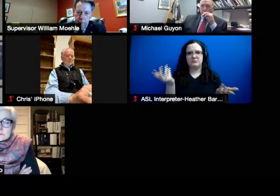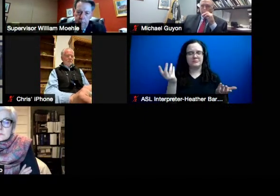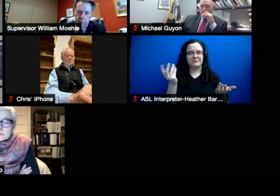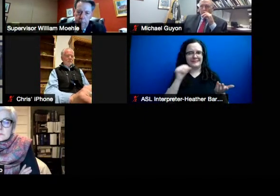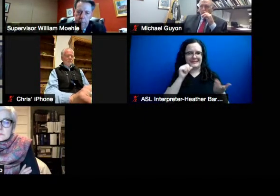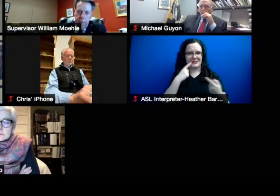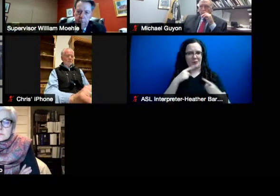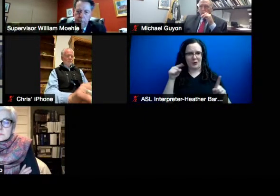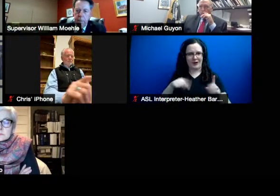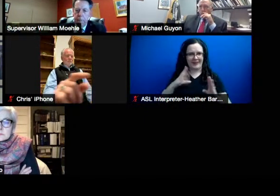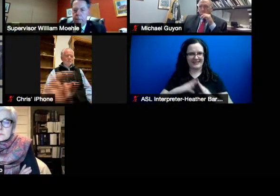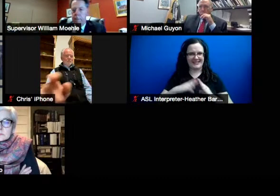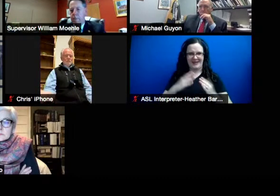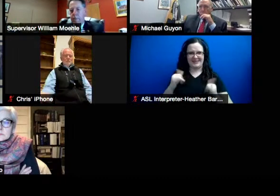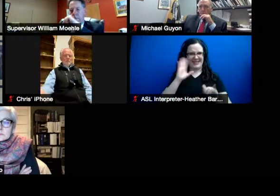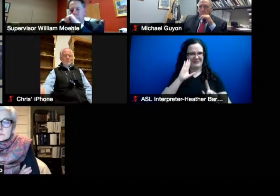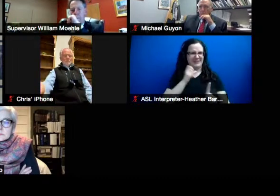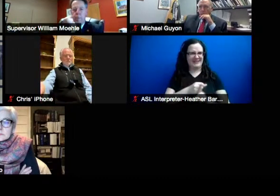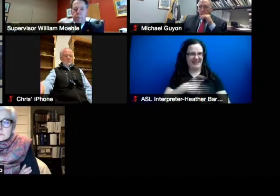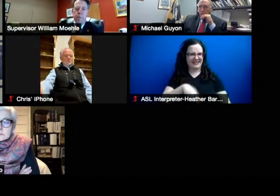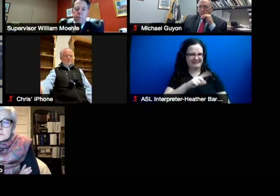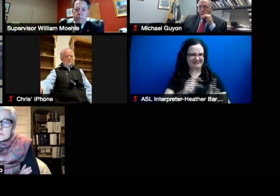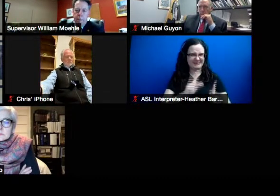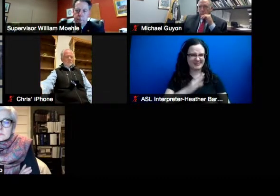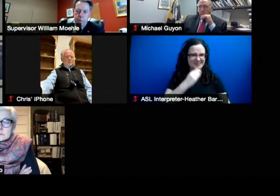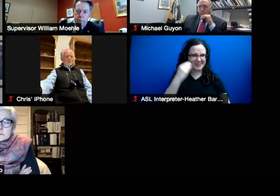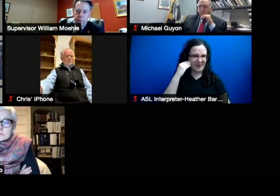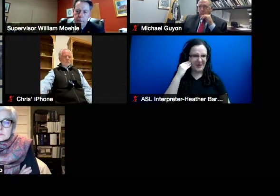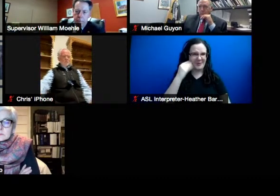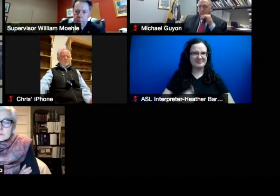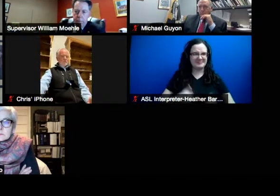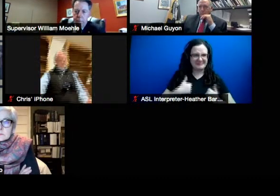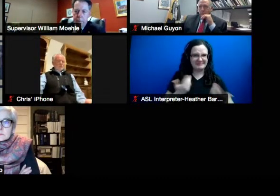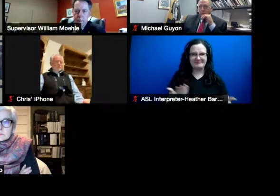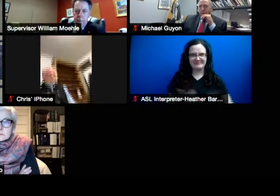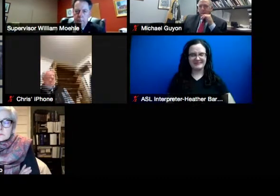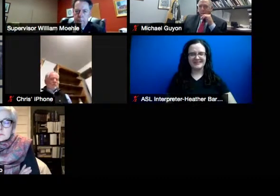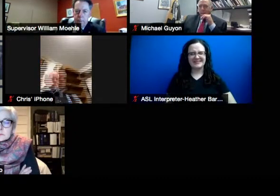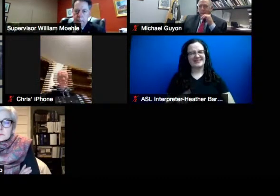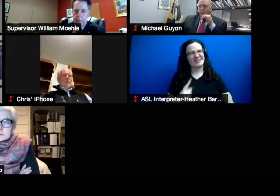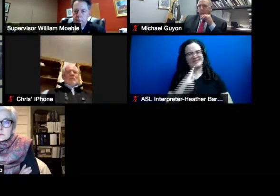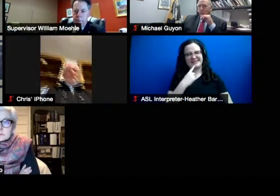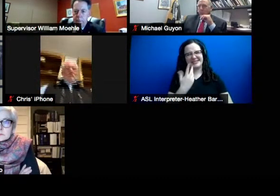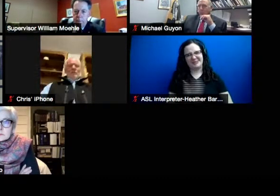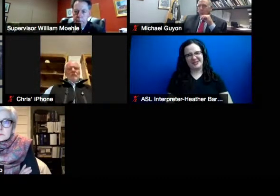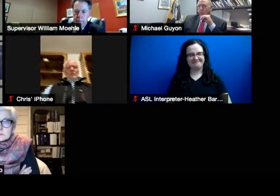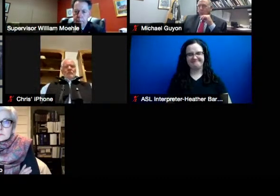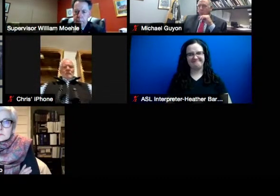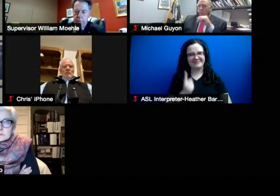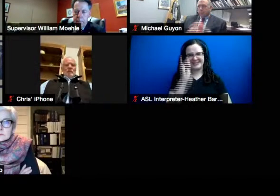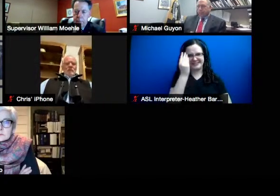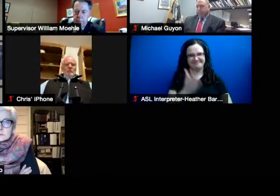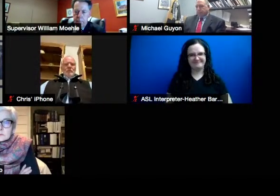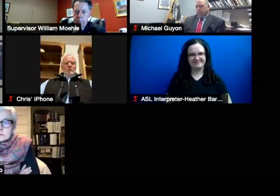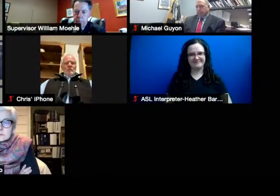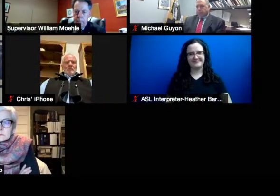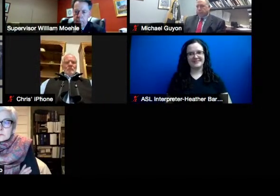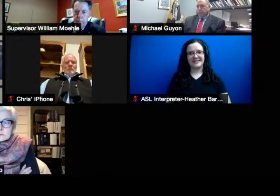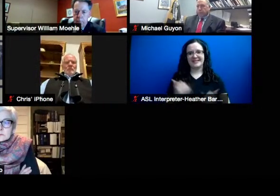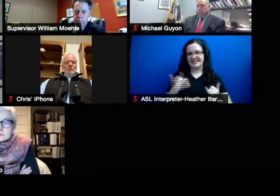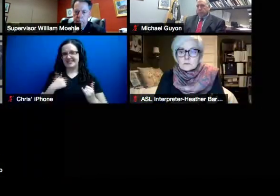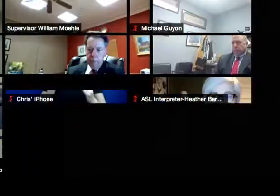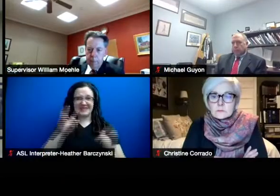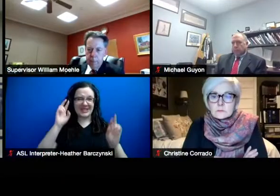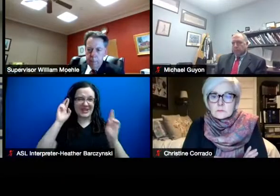town. So what, you know, it's just disappointing, I just have to say. And I really hope that the